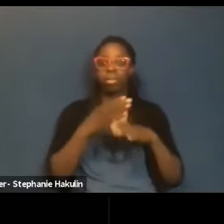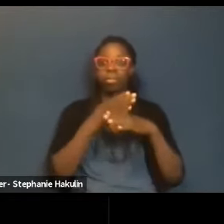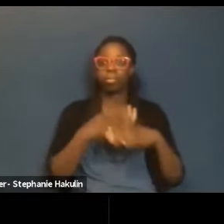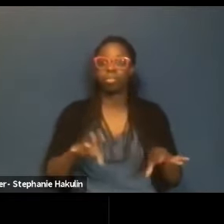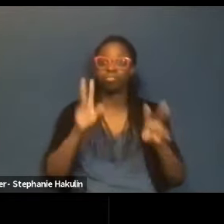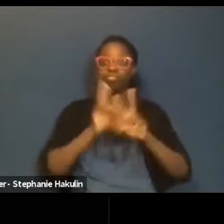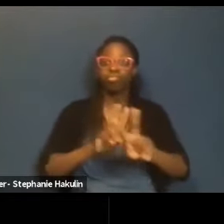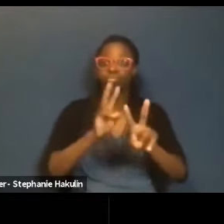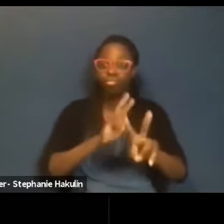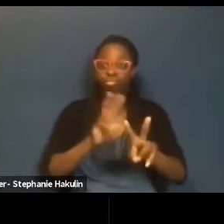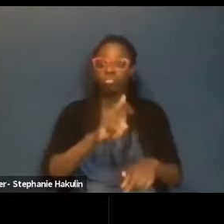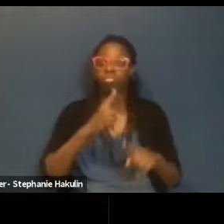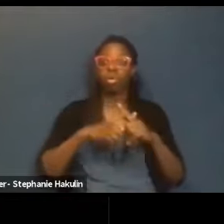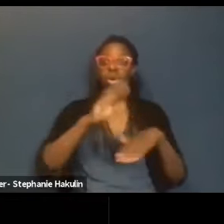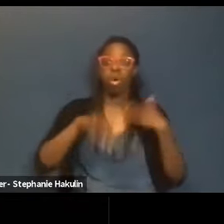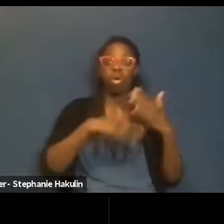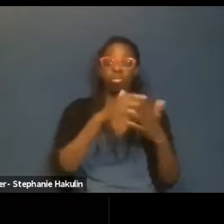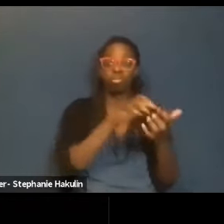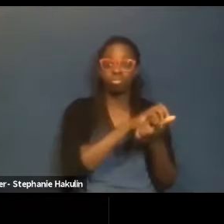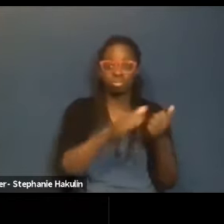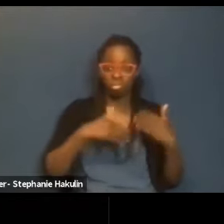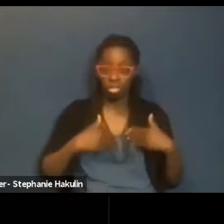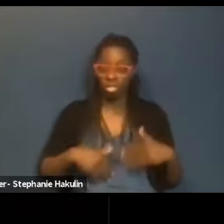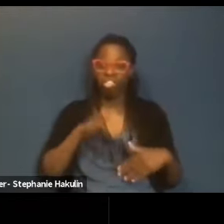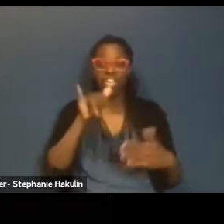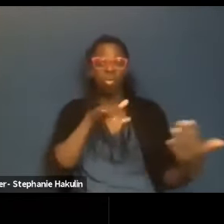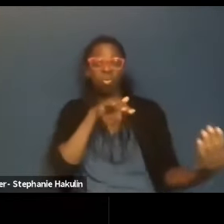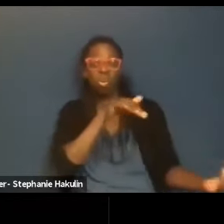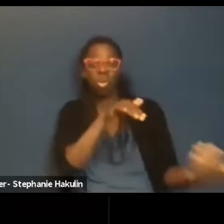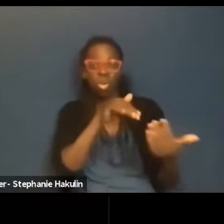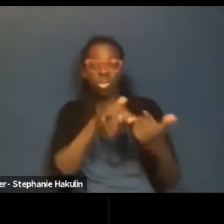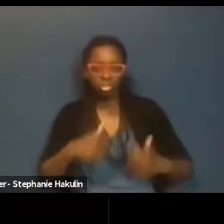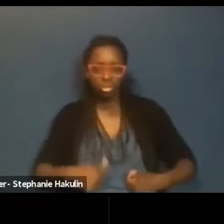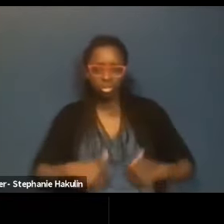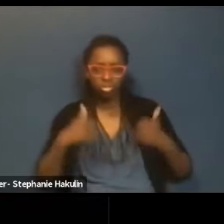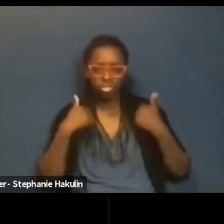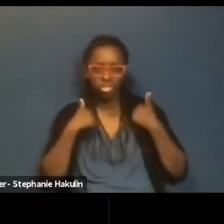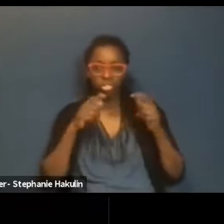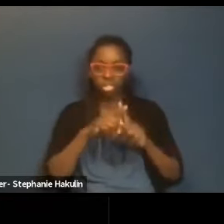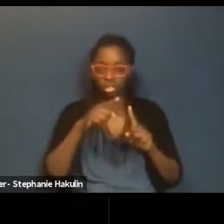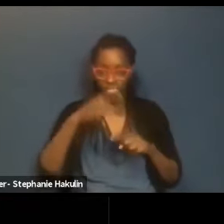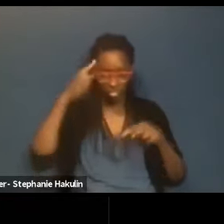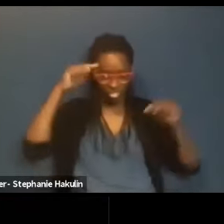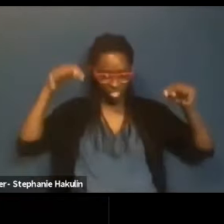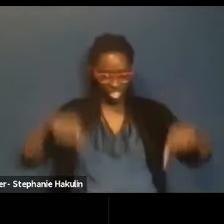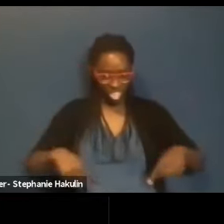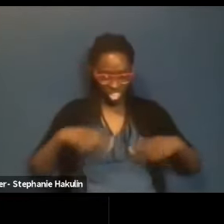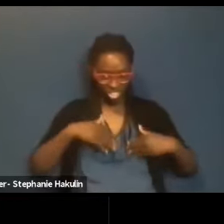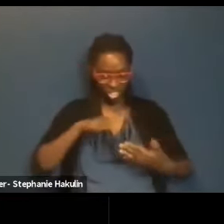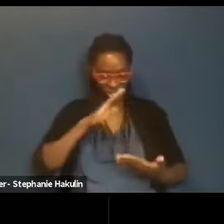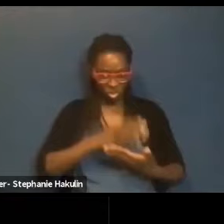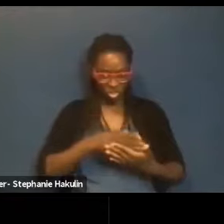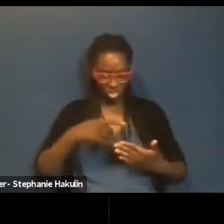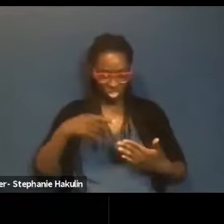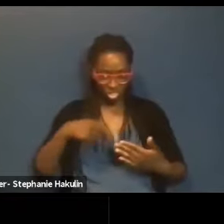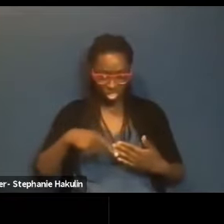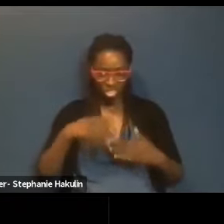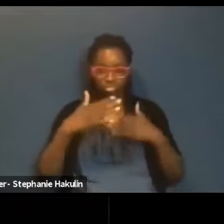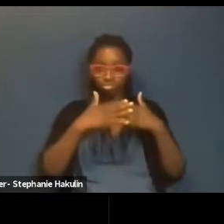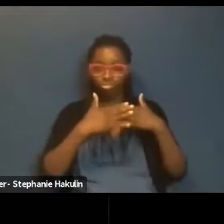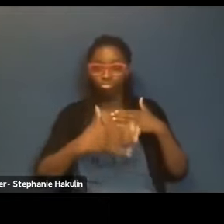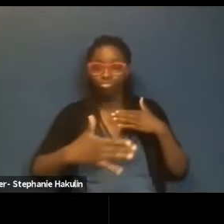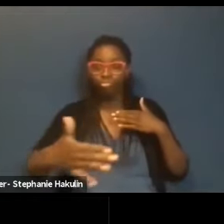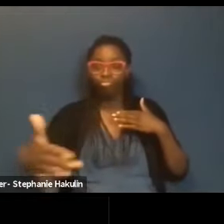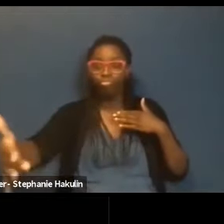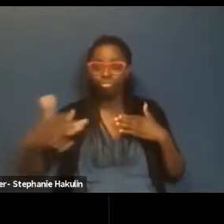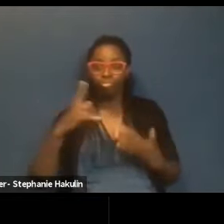paid by life. In return for this body, for my daughter's body, and all the bodies after, we will make you remember. We won't